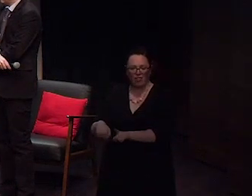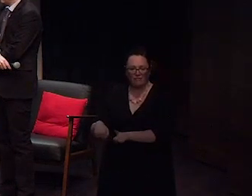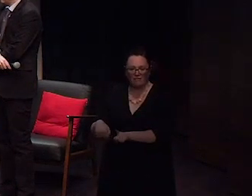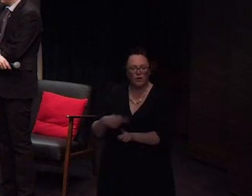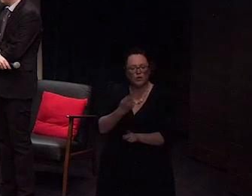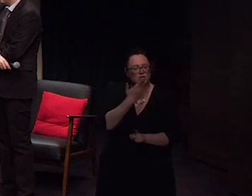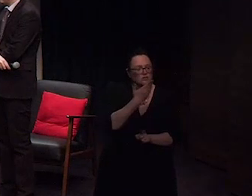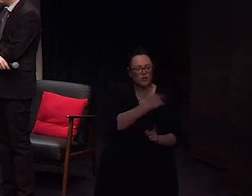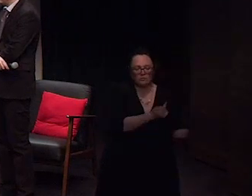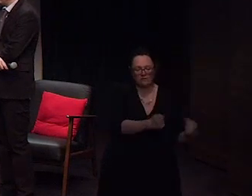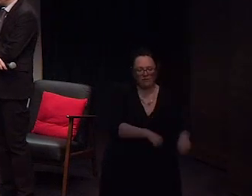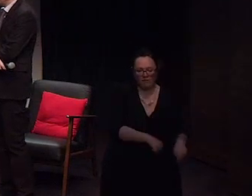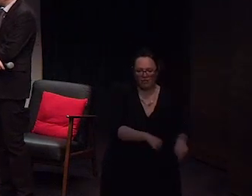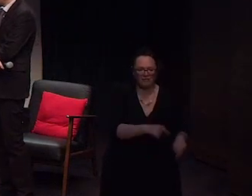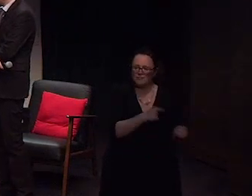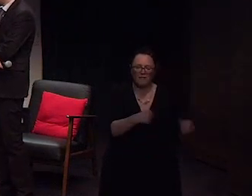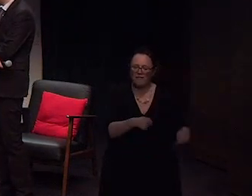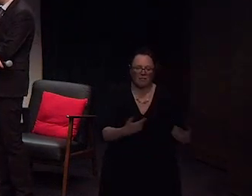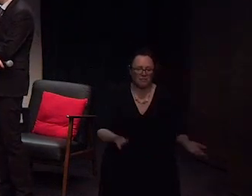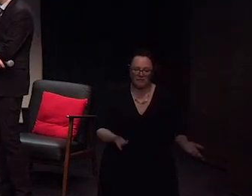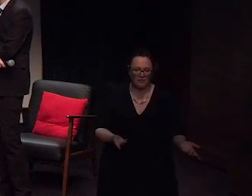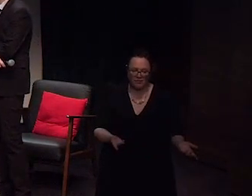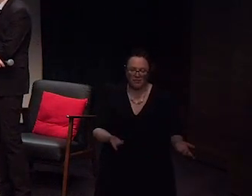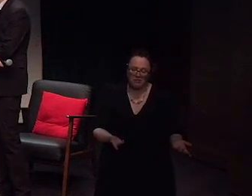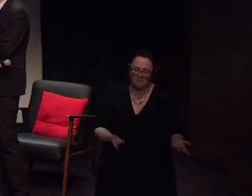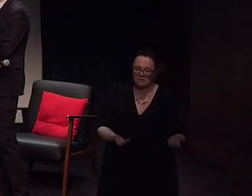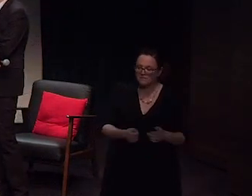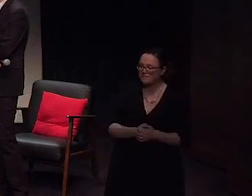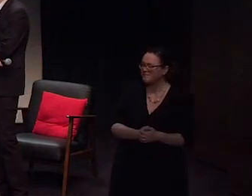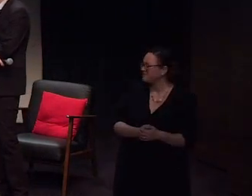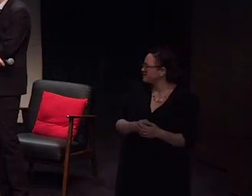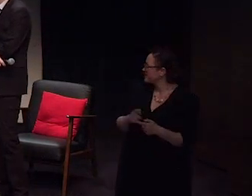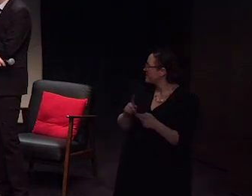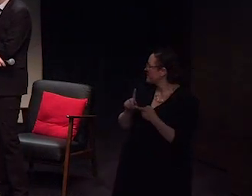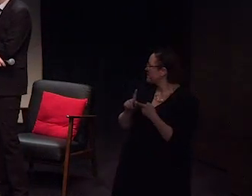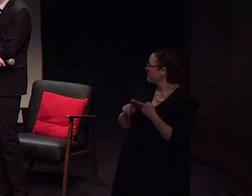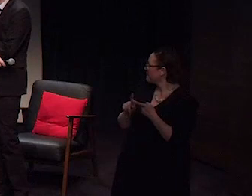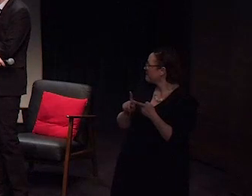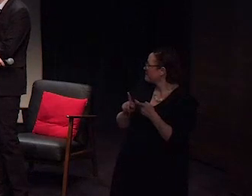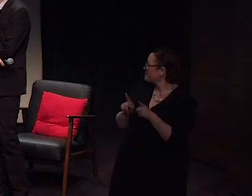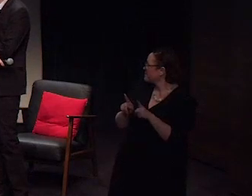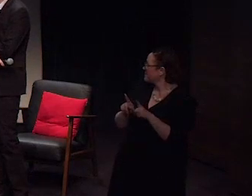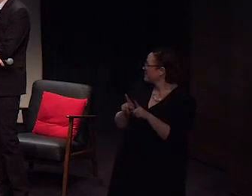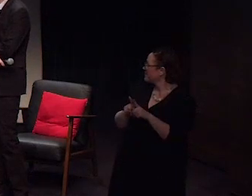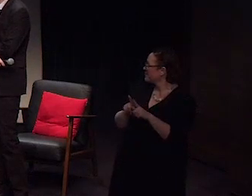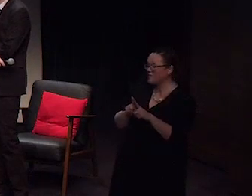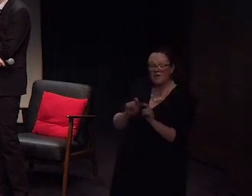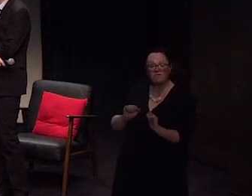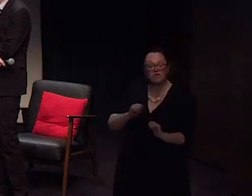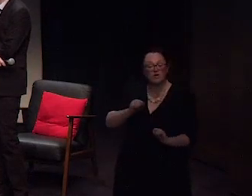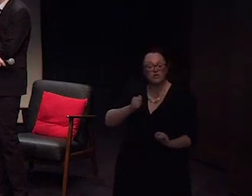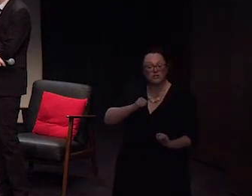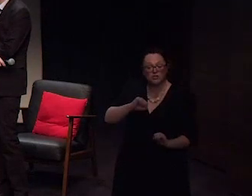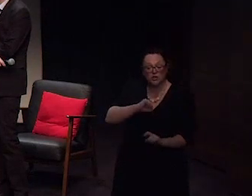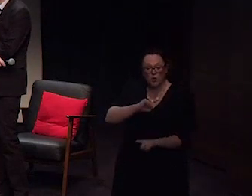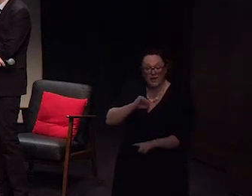the younger were not available. I don't know. Maybe it's that. And we also saw that for choking infant, it